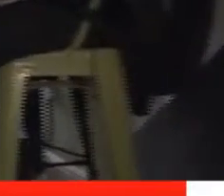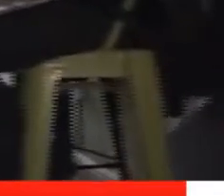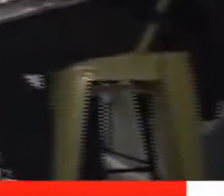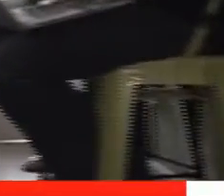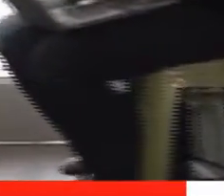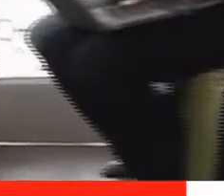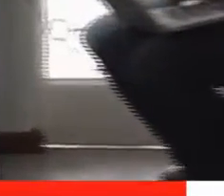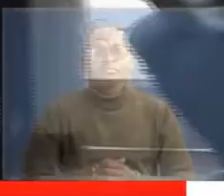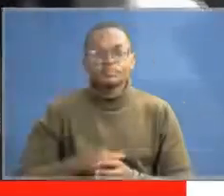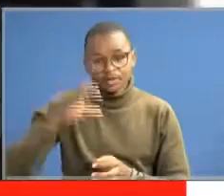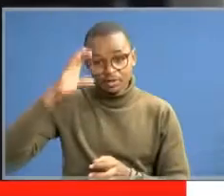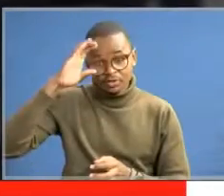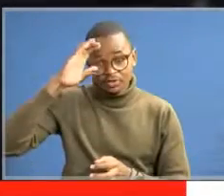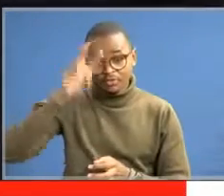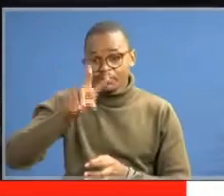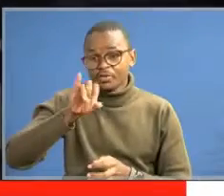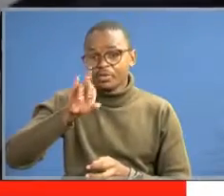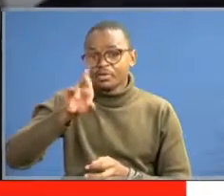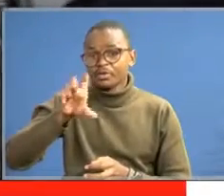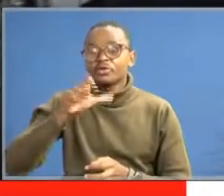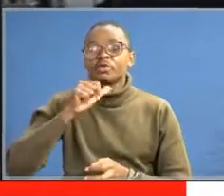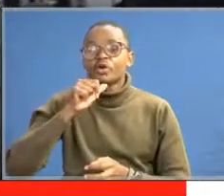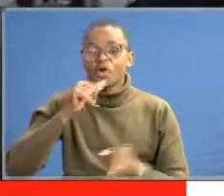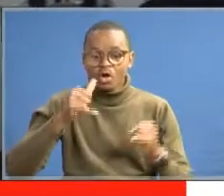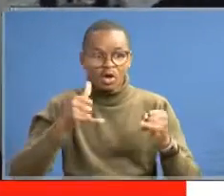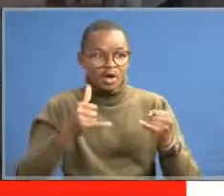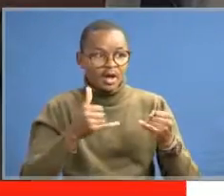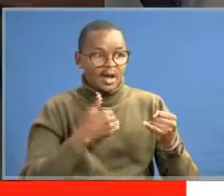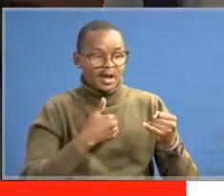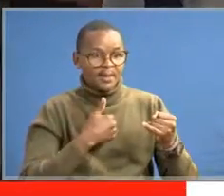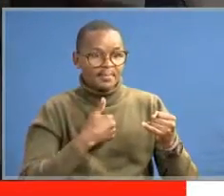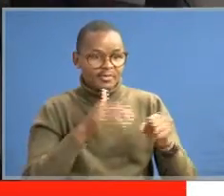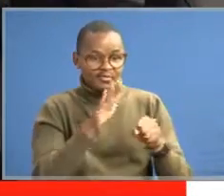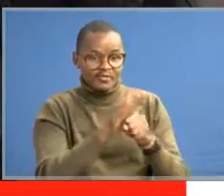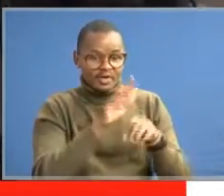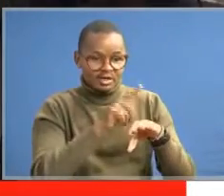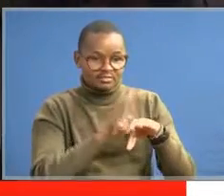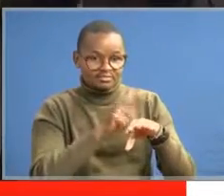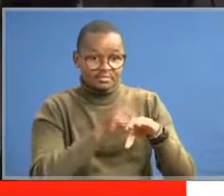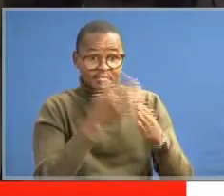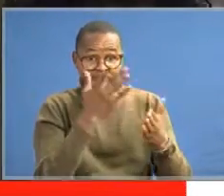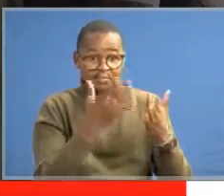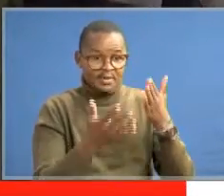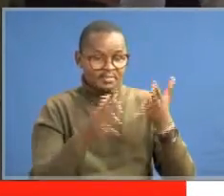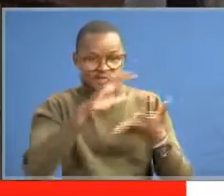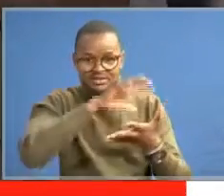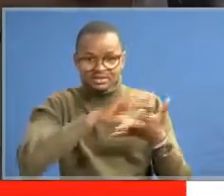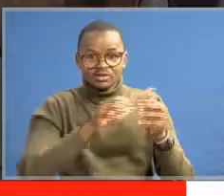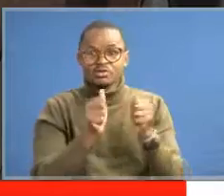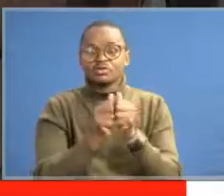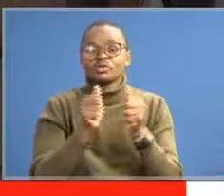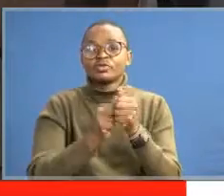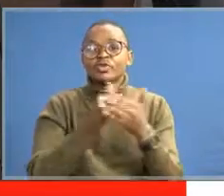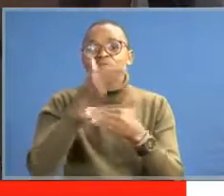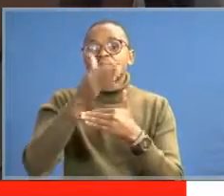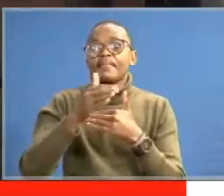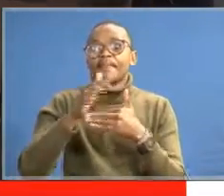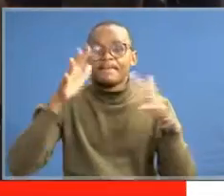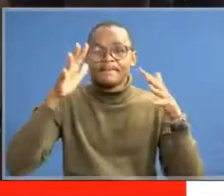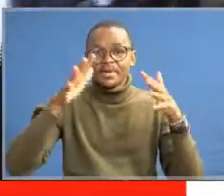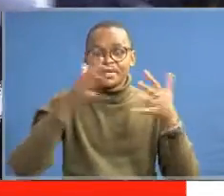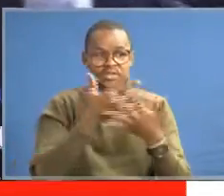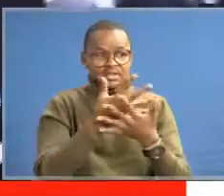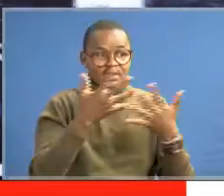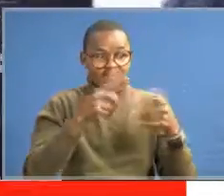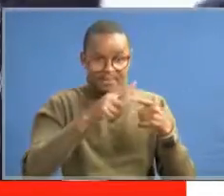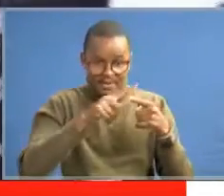The concept of virtual reality is not a new one. It has been around for quite a long time. Perhaps mixed reality will be the next big thing, but I